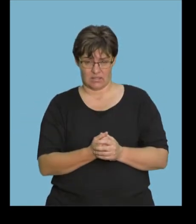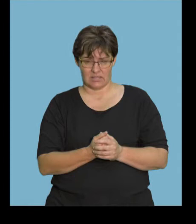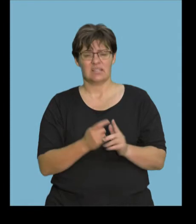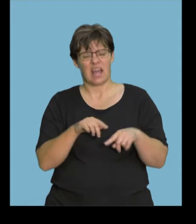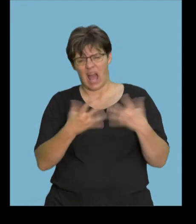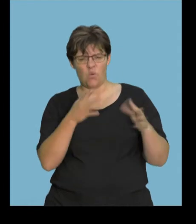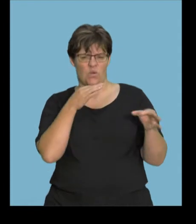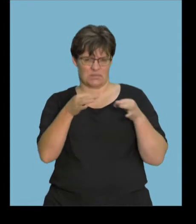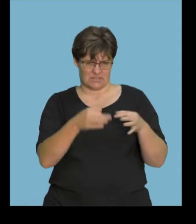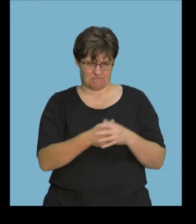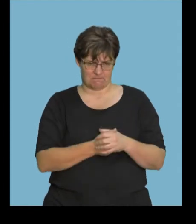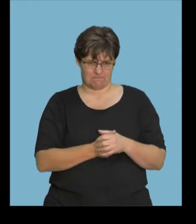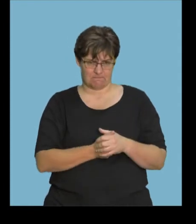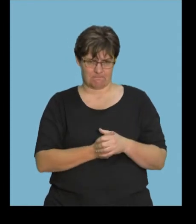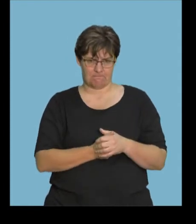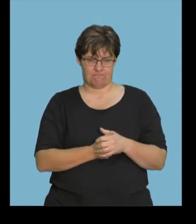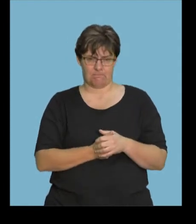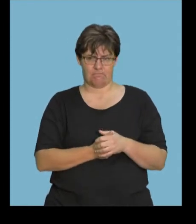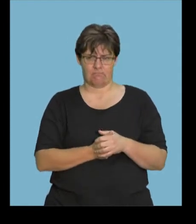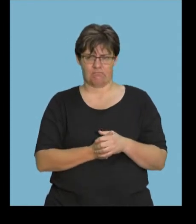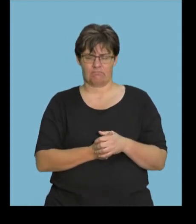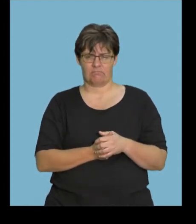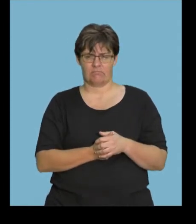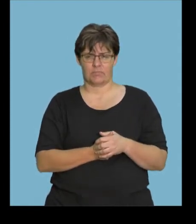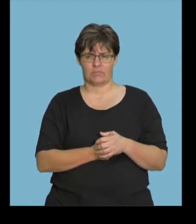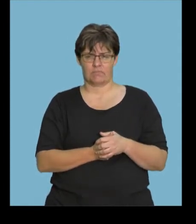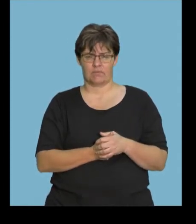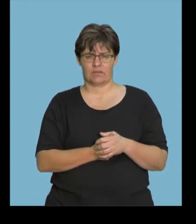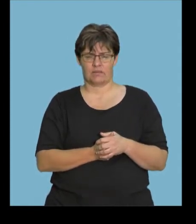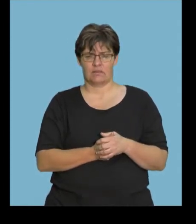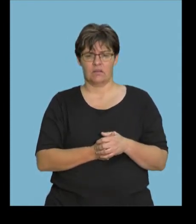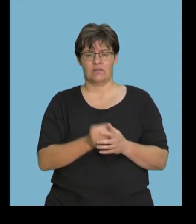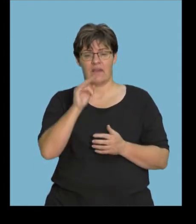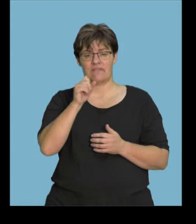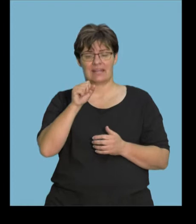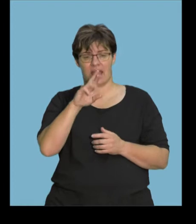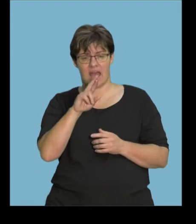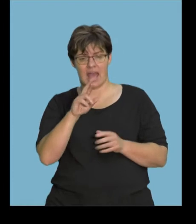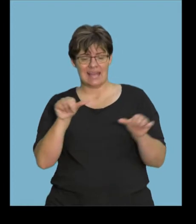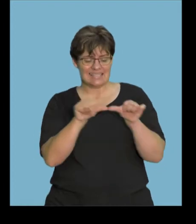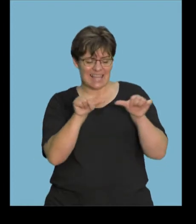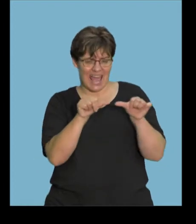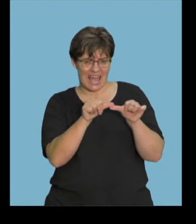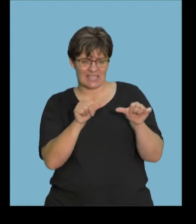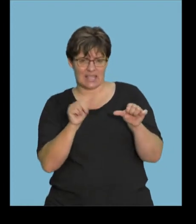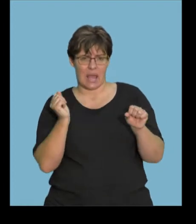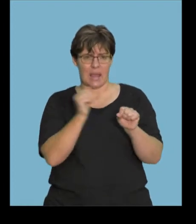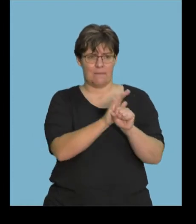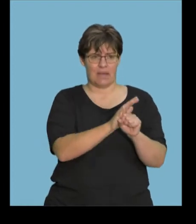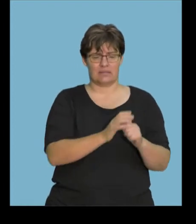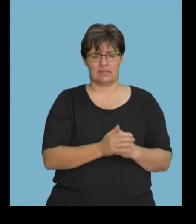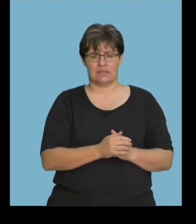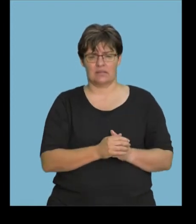the long and short of it, okay? So if we talk about the factors that affect the size